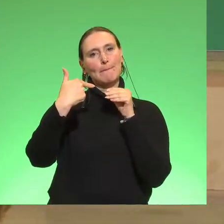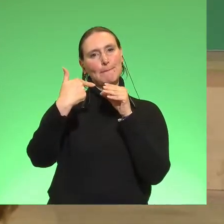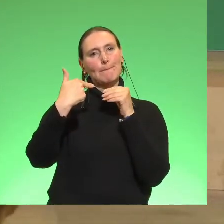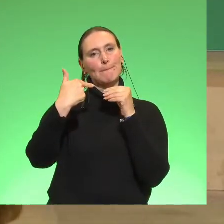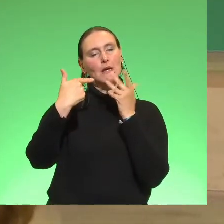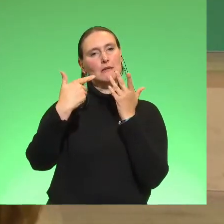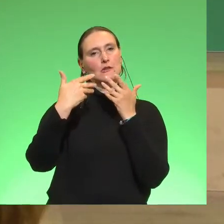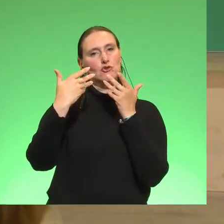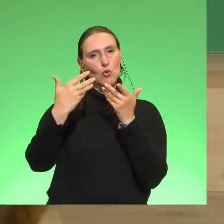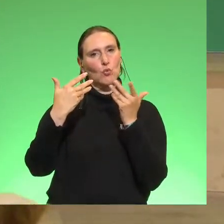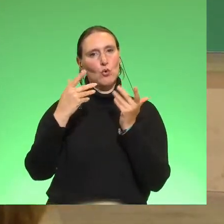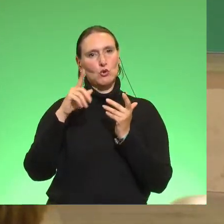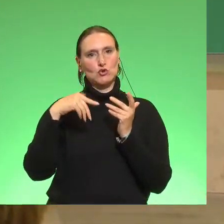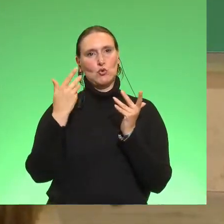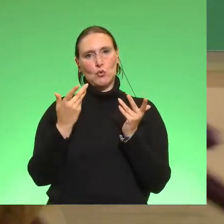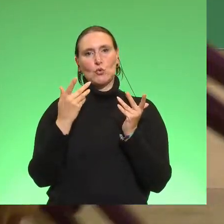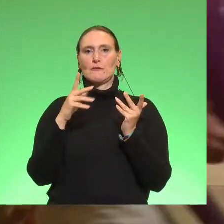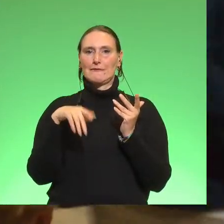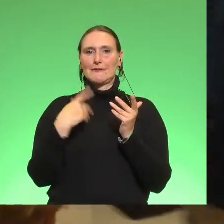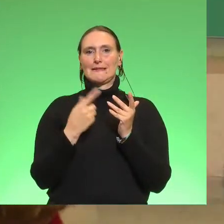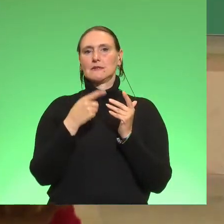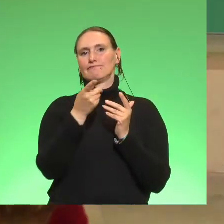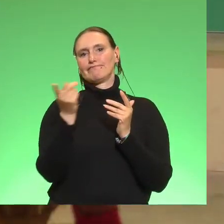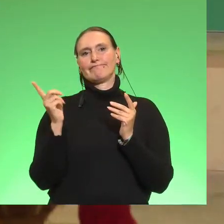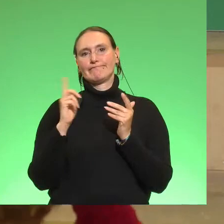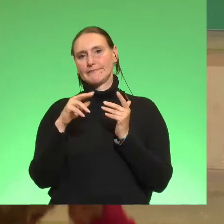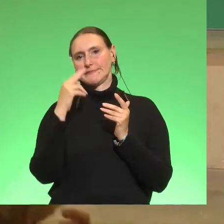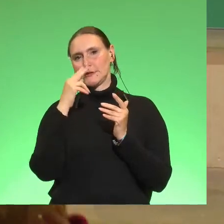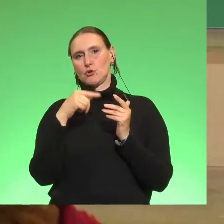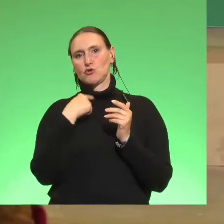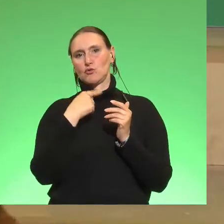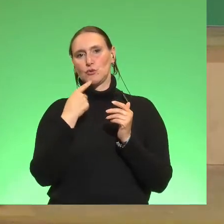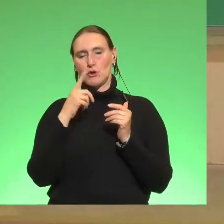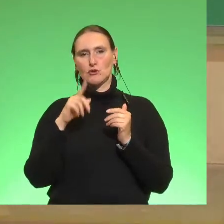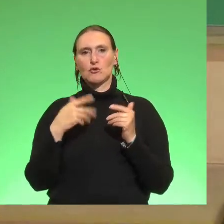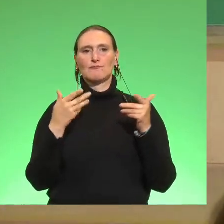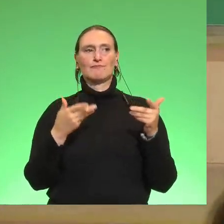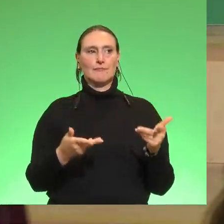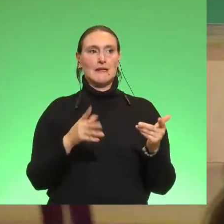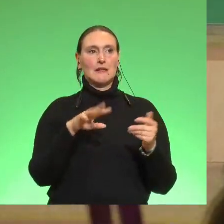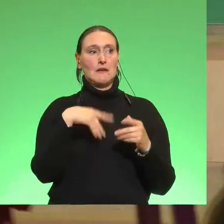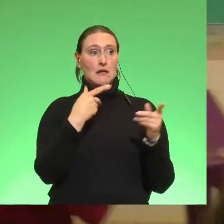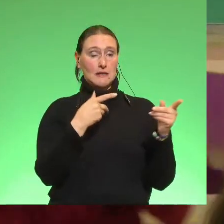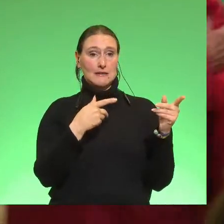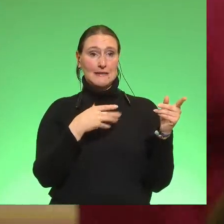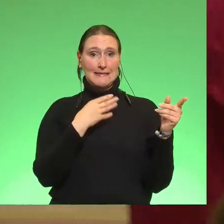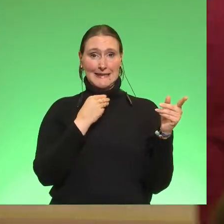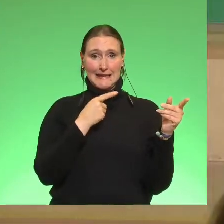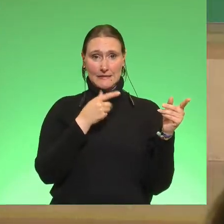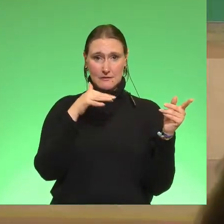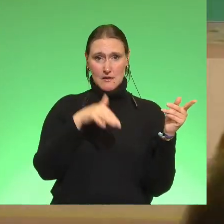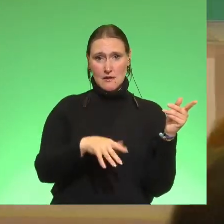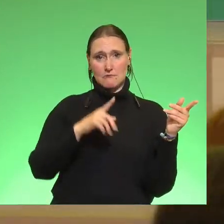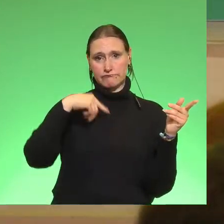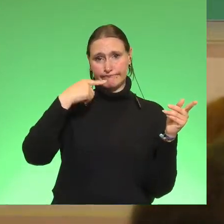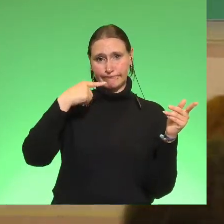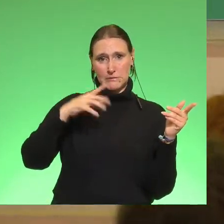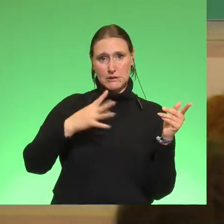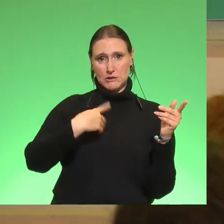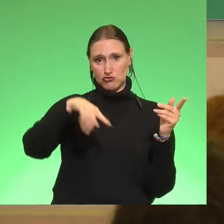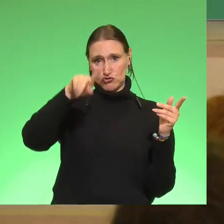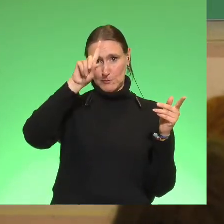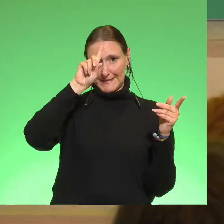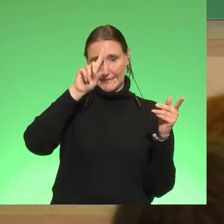second thing is, if you need a receiver to be translated into German, please raise your hands that we can bring for you.